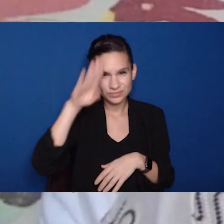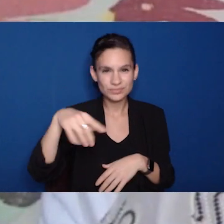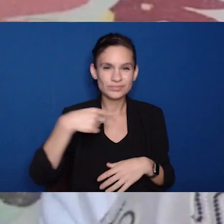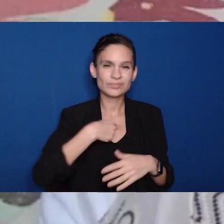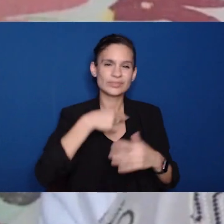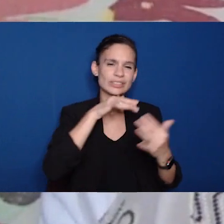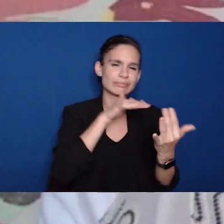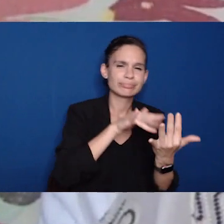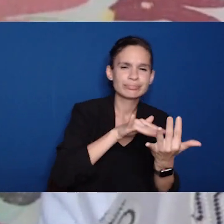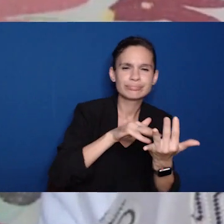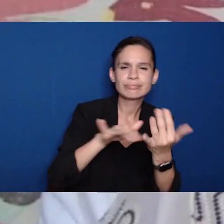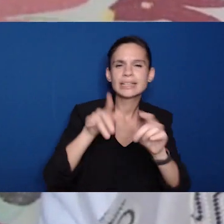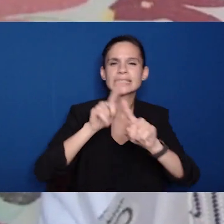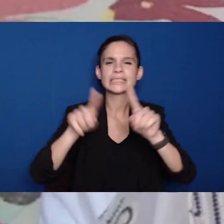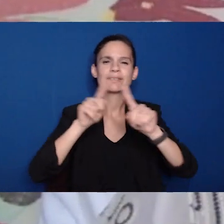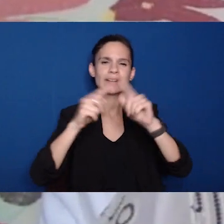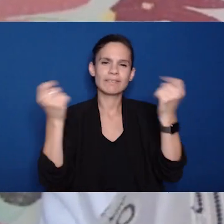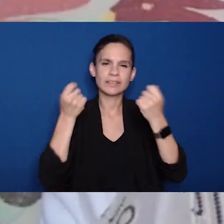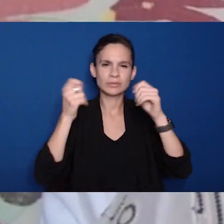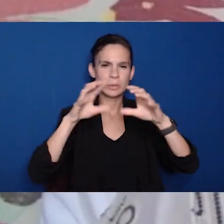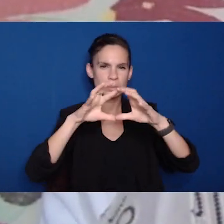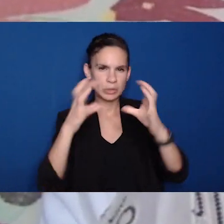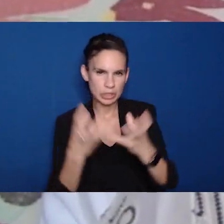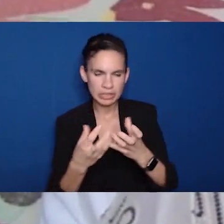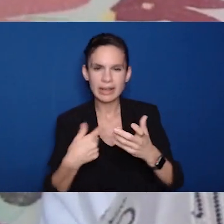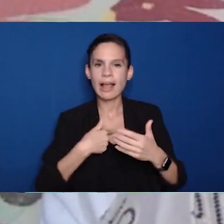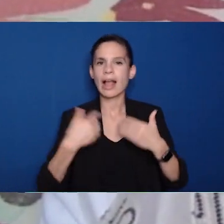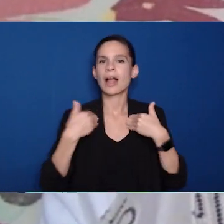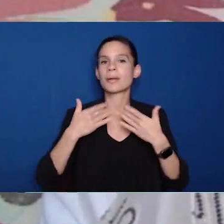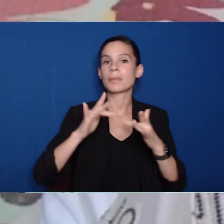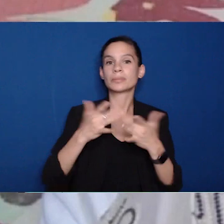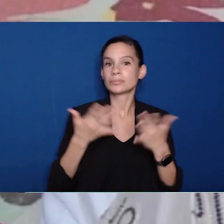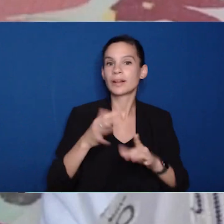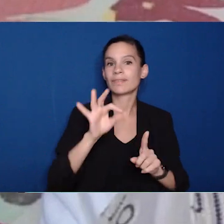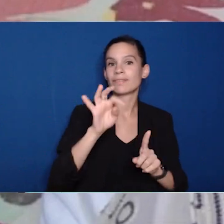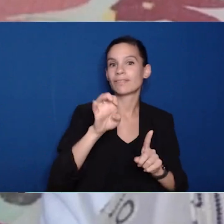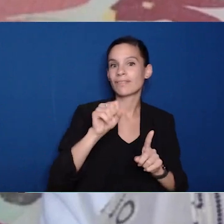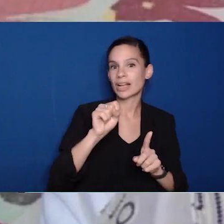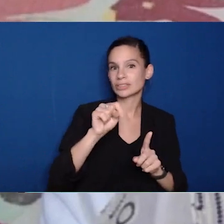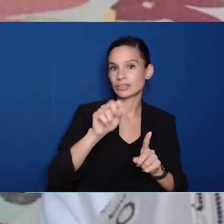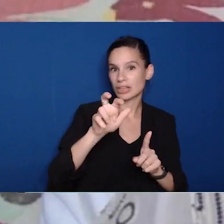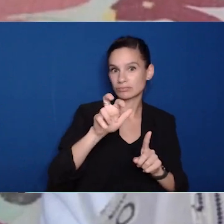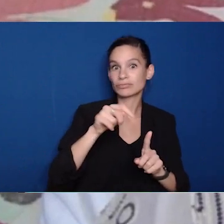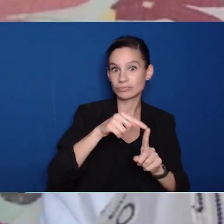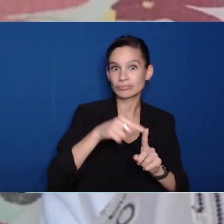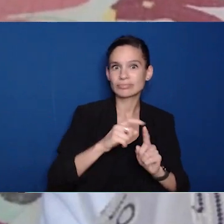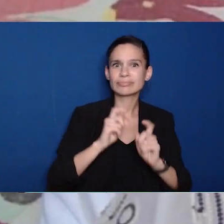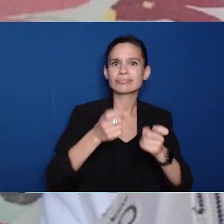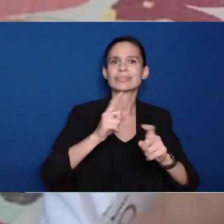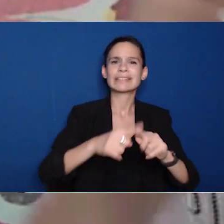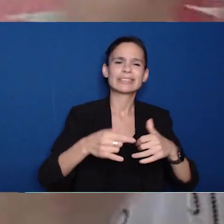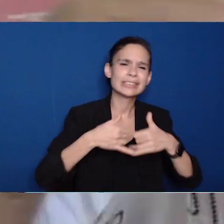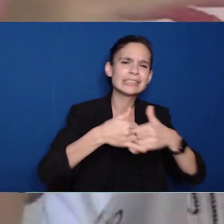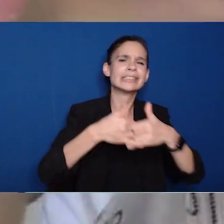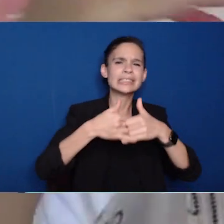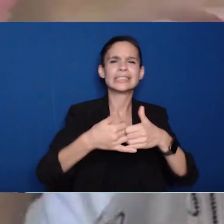the festival world and created a website called Fest 300, dedicated to giving an annual award to the